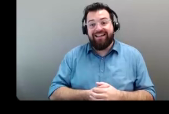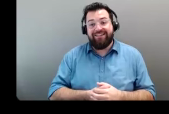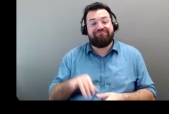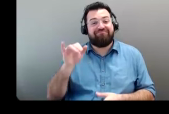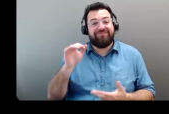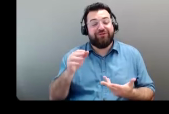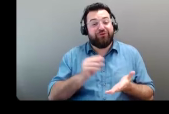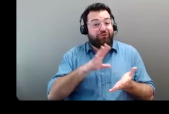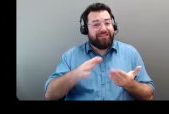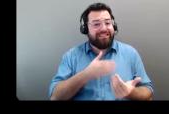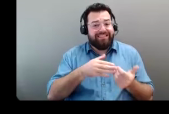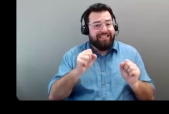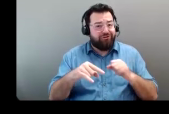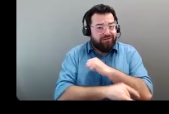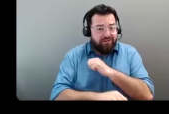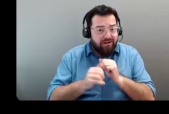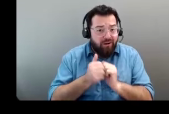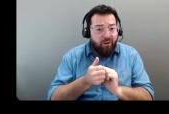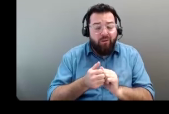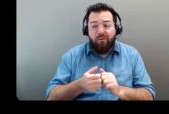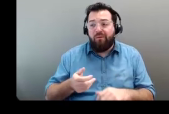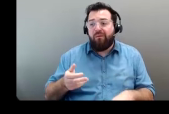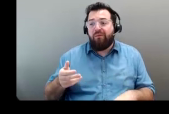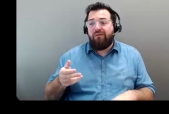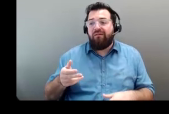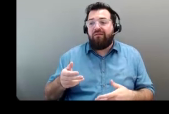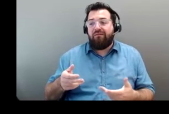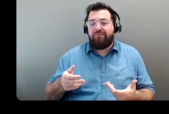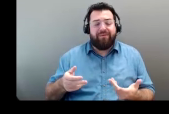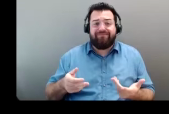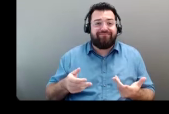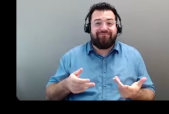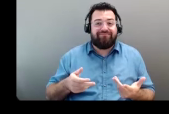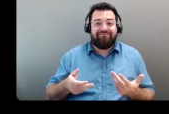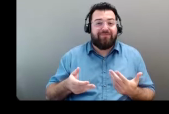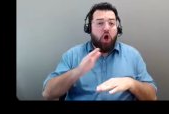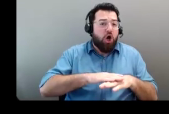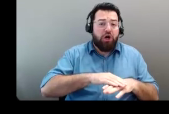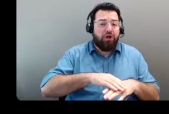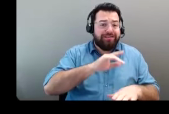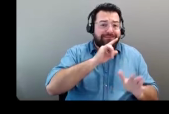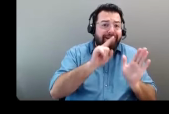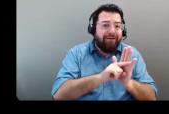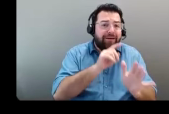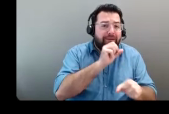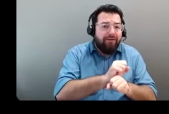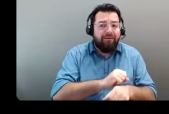students are easily able to cheat through like an assignment, like a quiz. If I have a